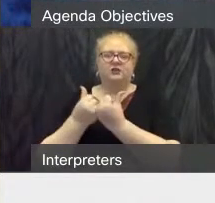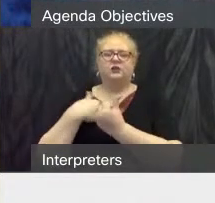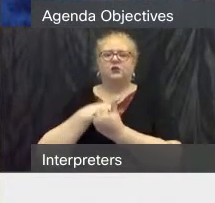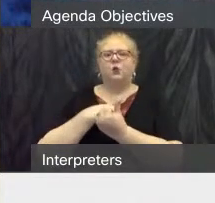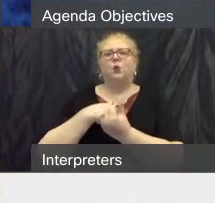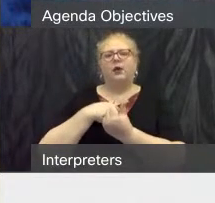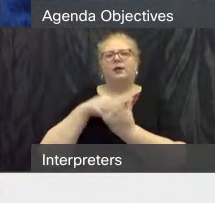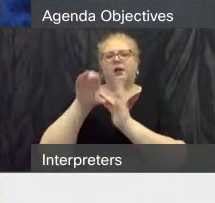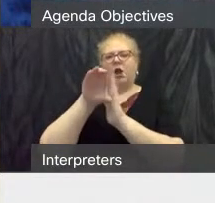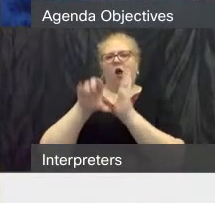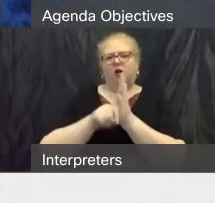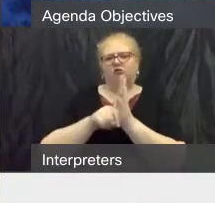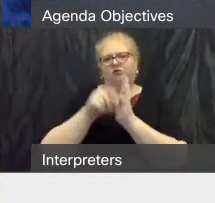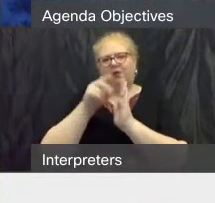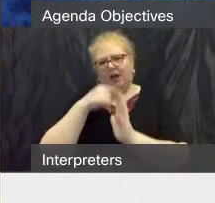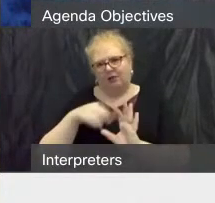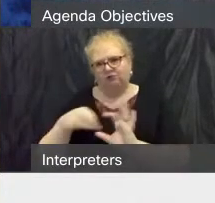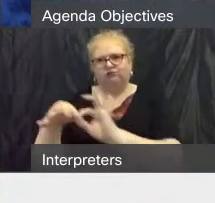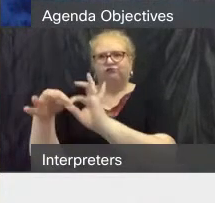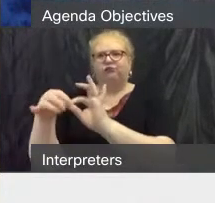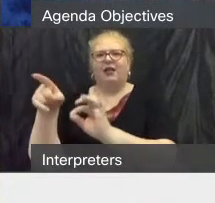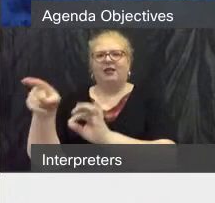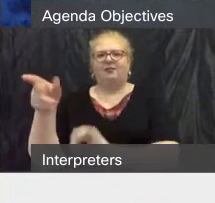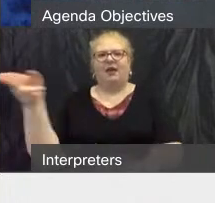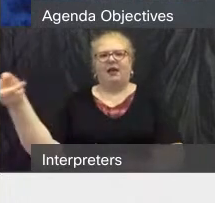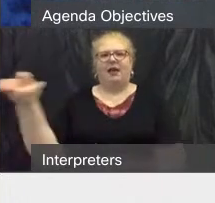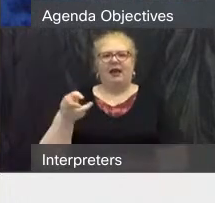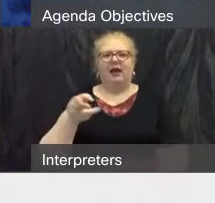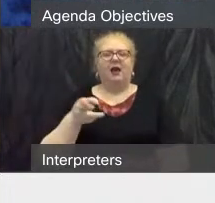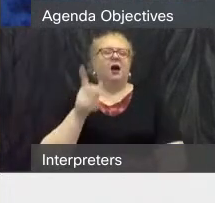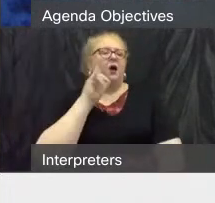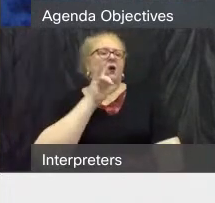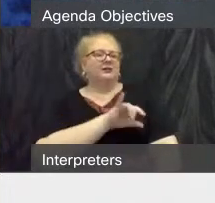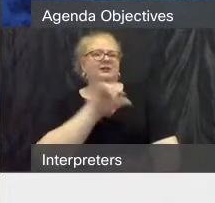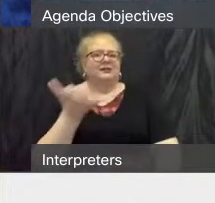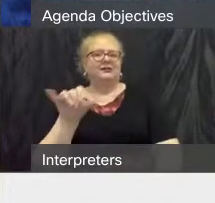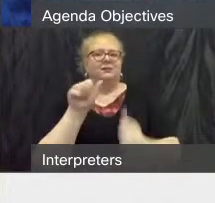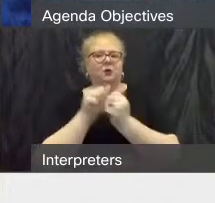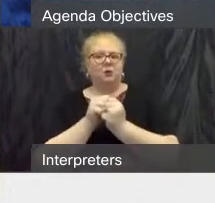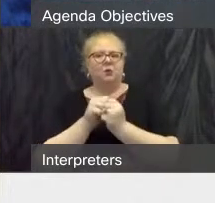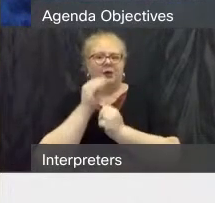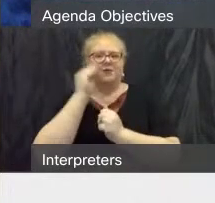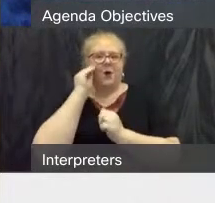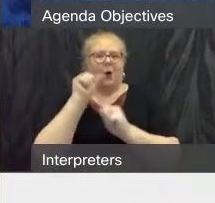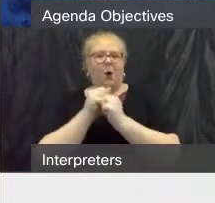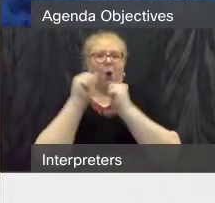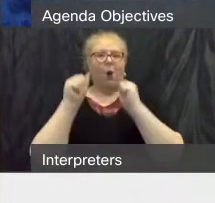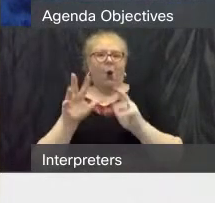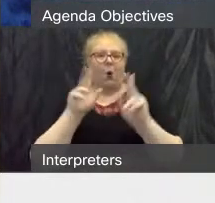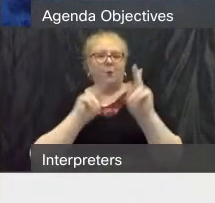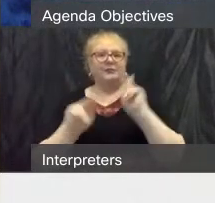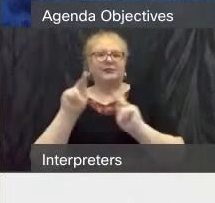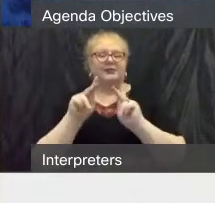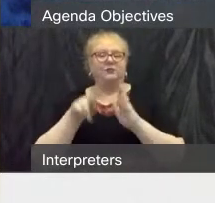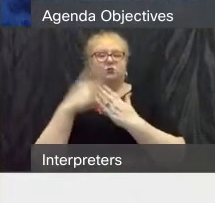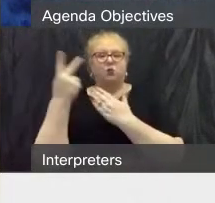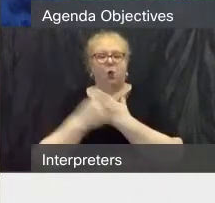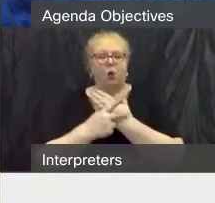we can do. Something similar to what we do with the homeless program, picking up trash? Okay, thank you.